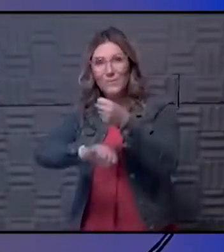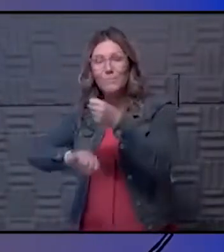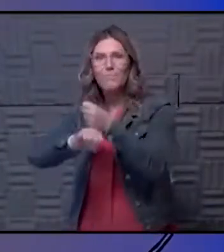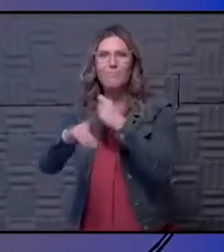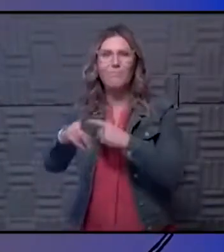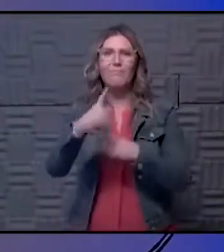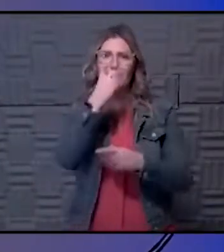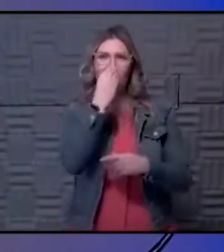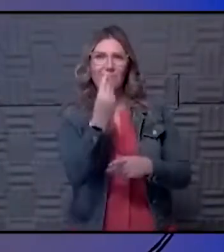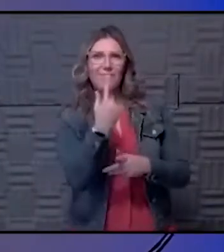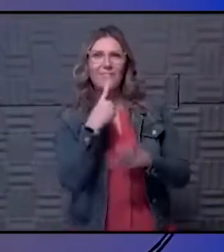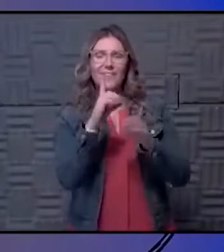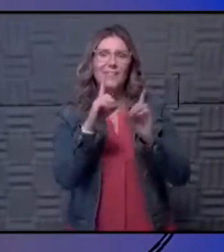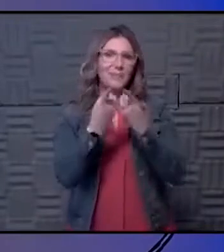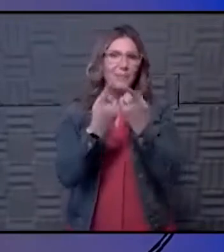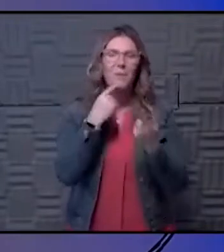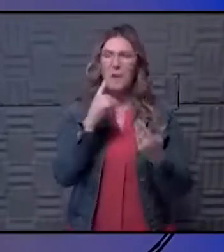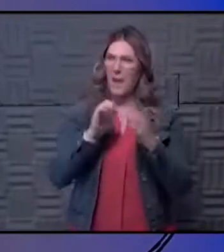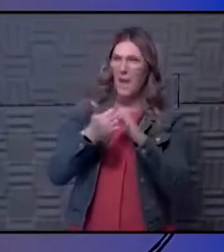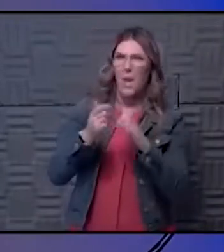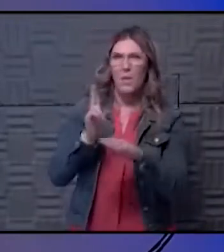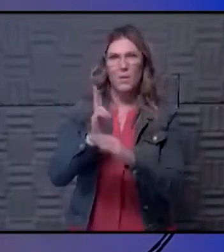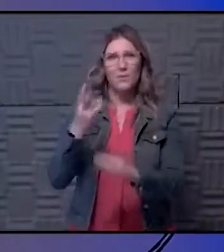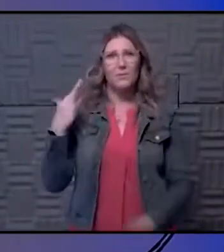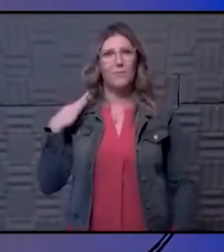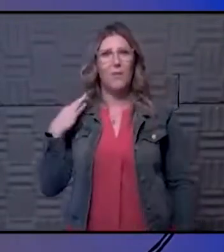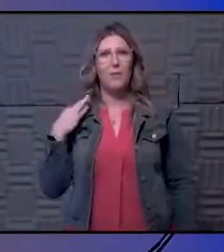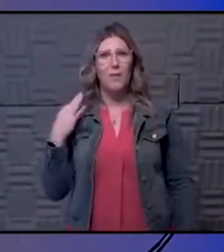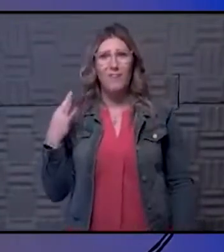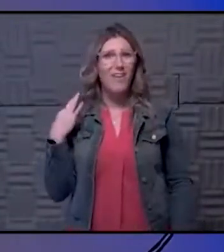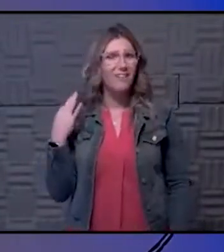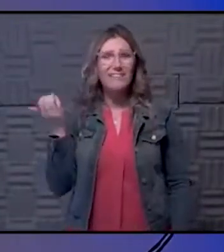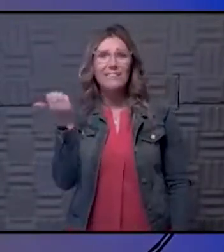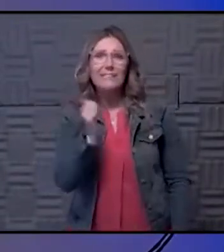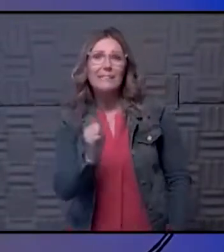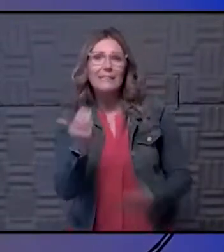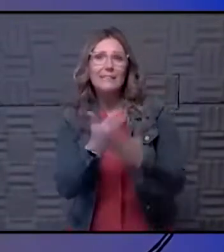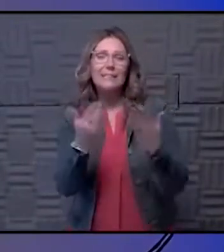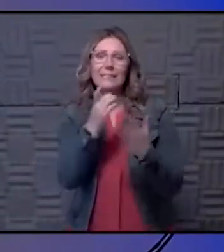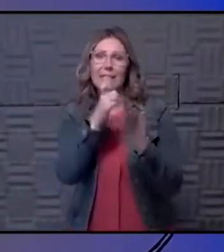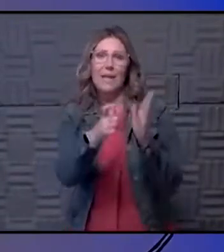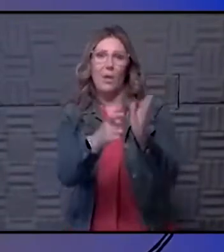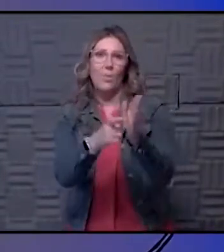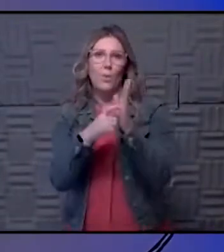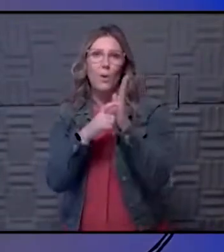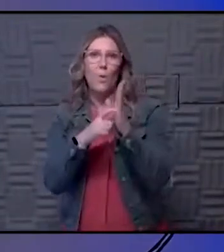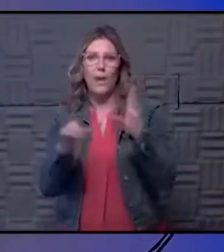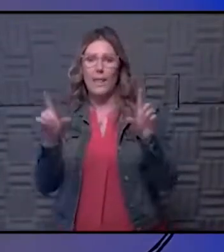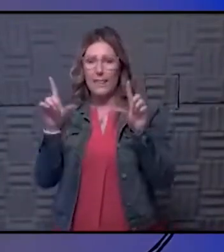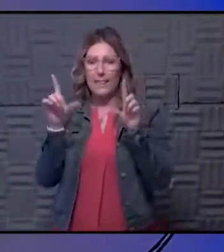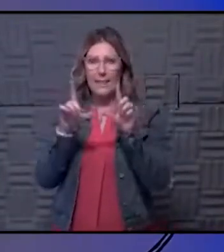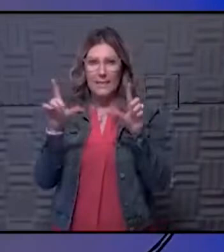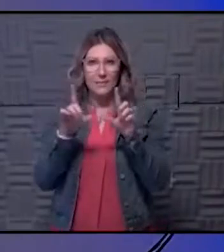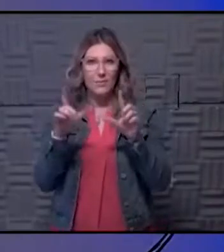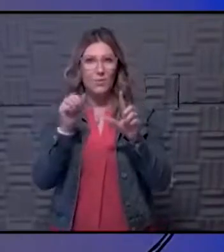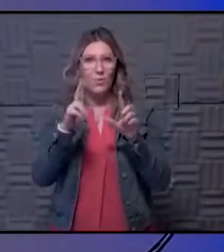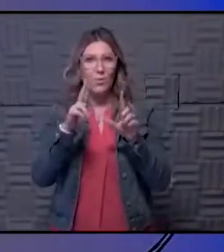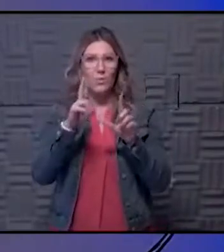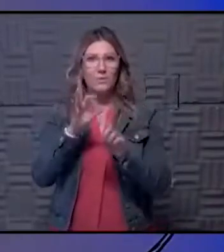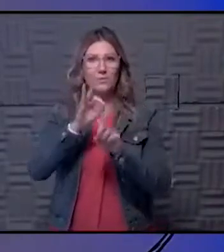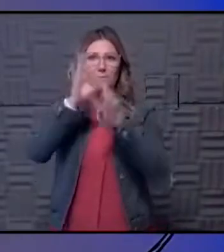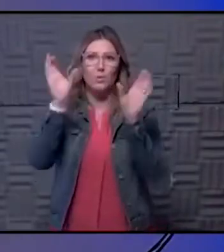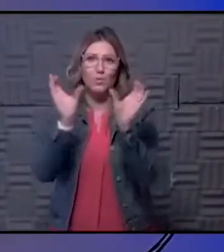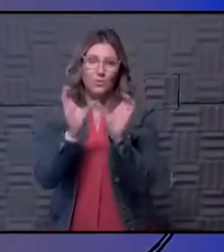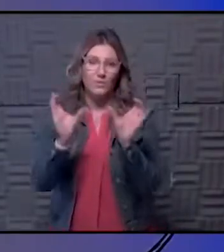well, how can we use a volunteer? And a volunteer can do anything that doesn't require a licensure or a special